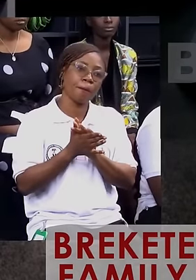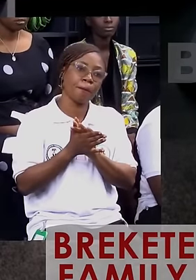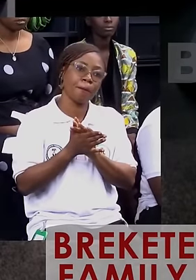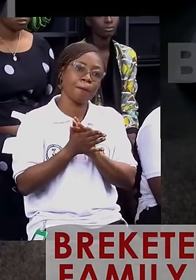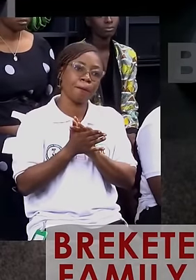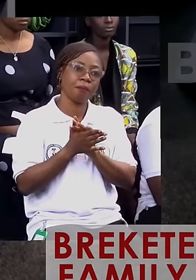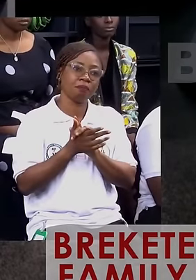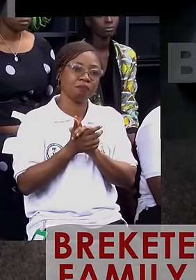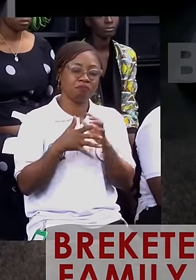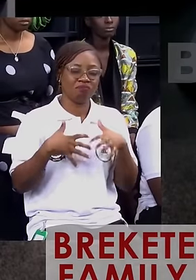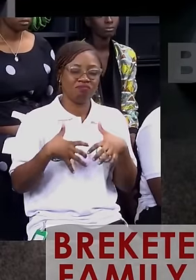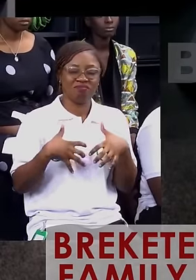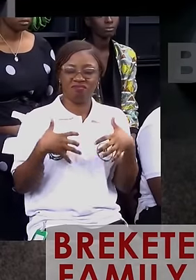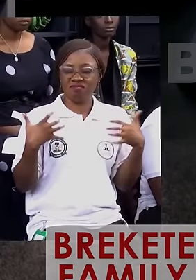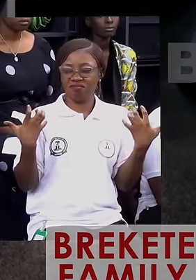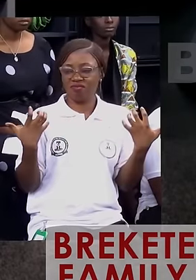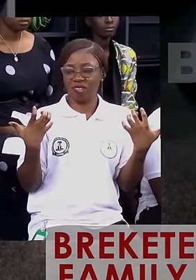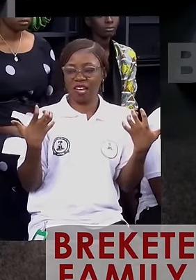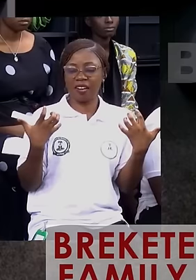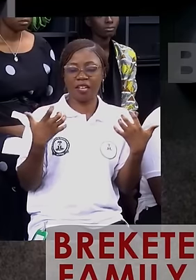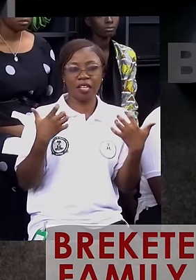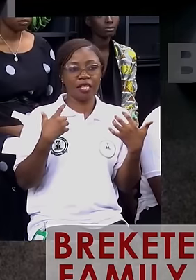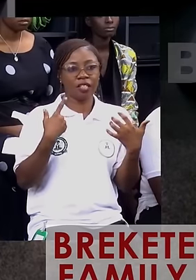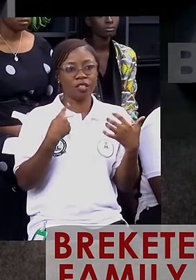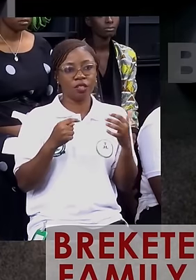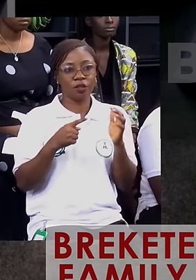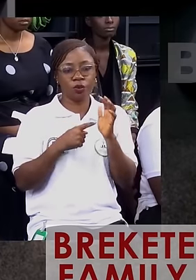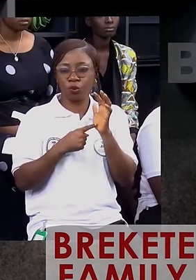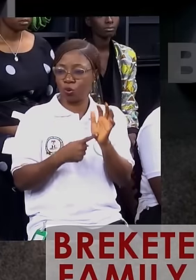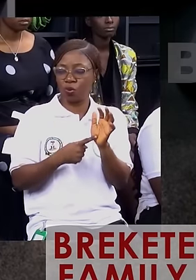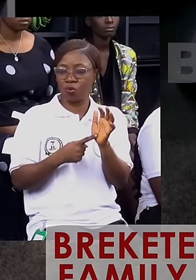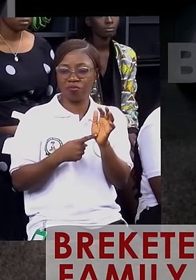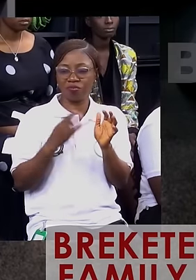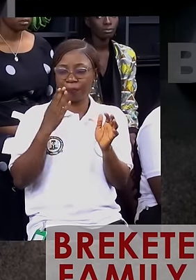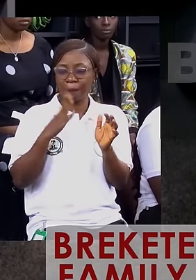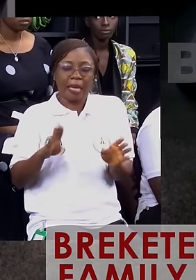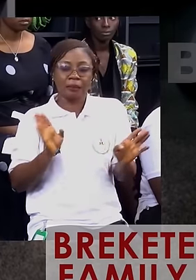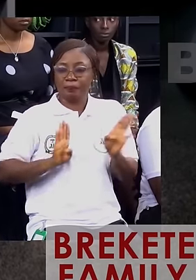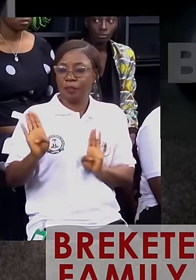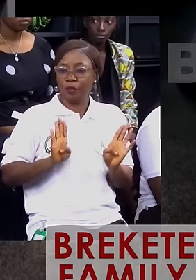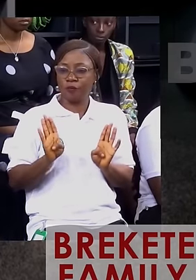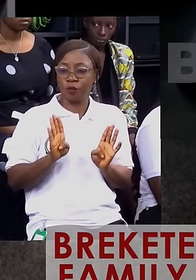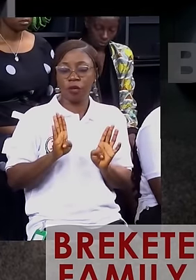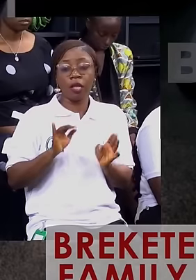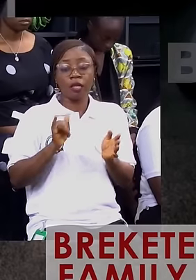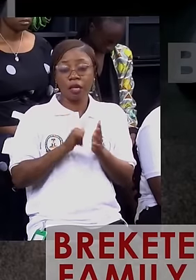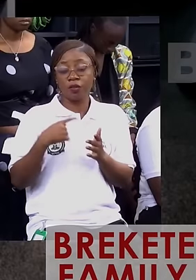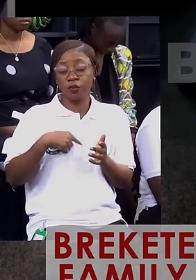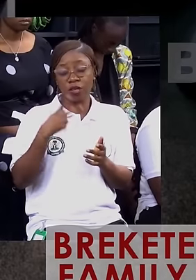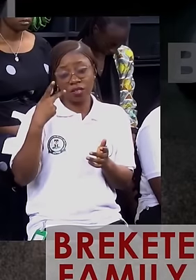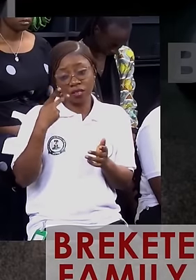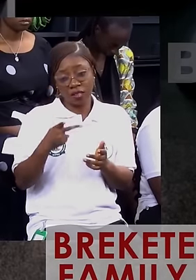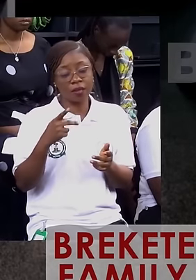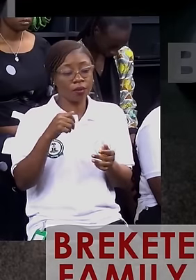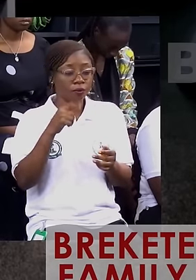they become irrational and they manifest with abnormal behavior. It's not uncommon for you to be